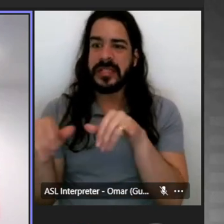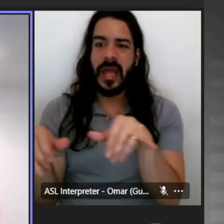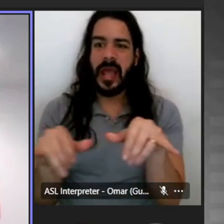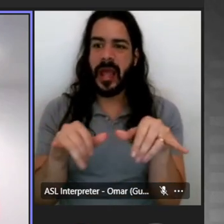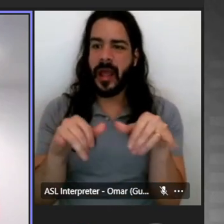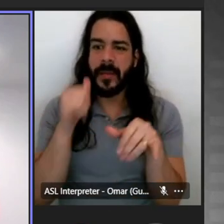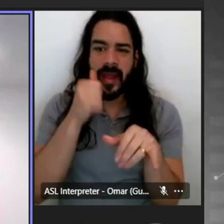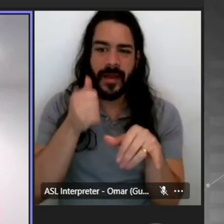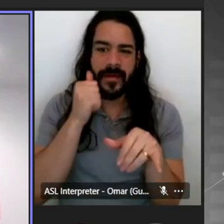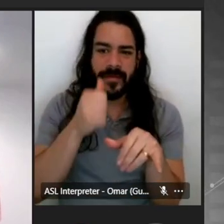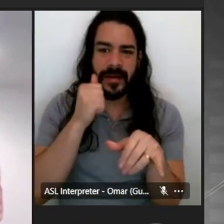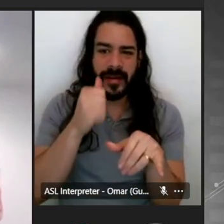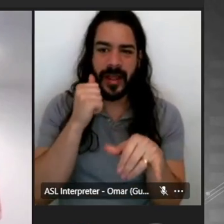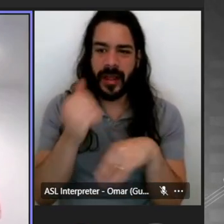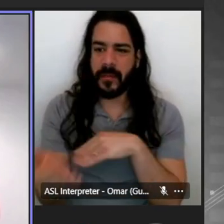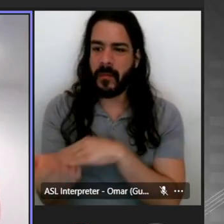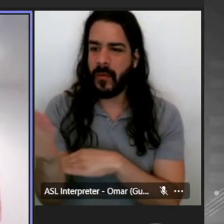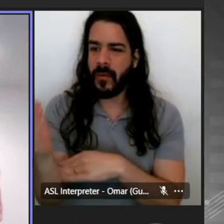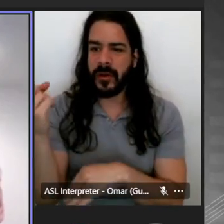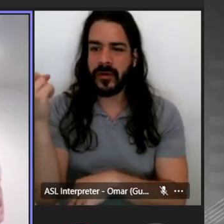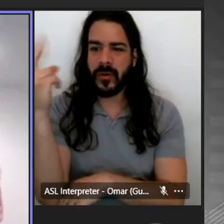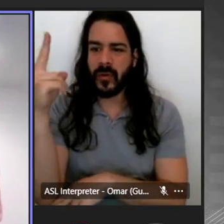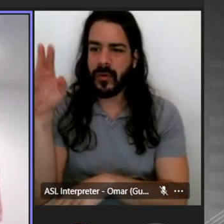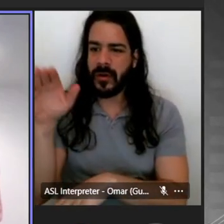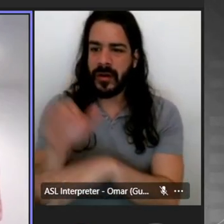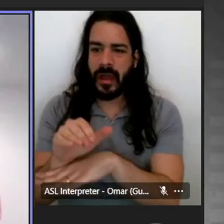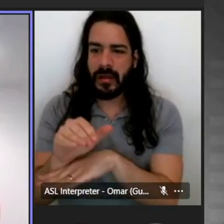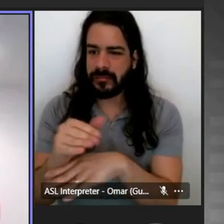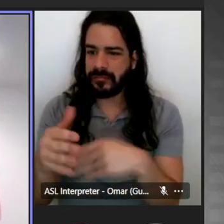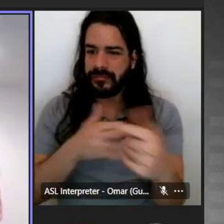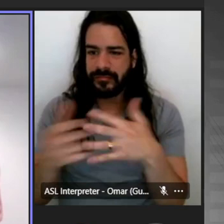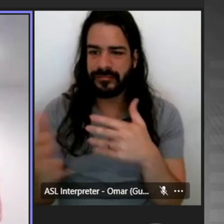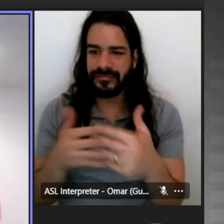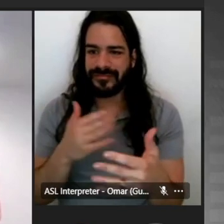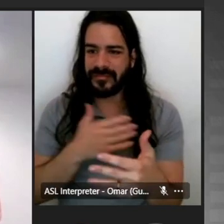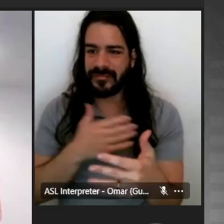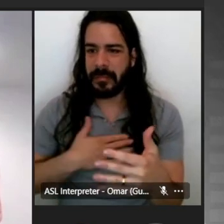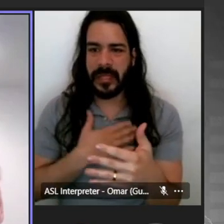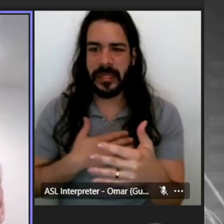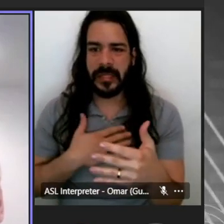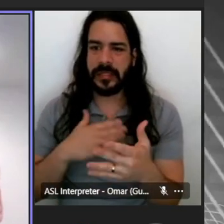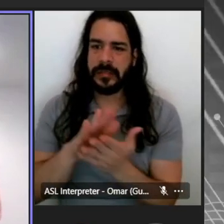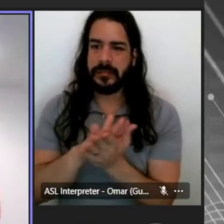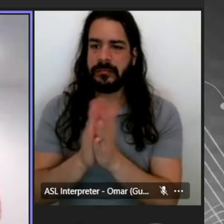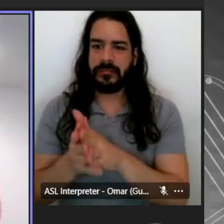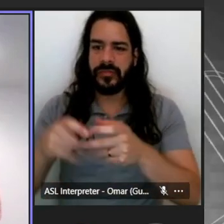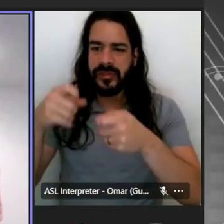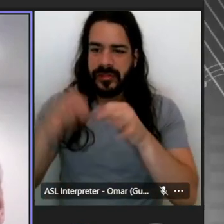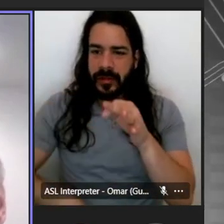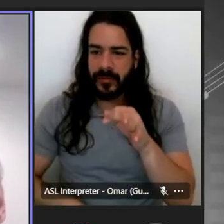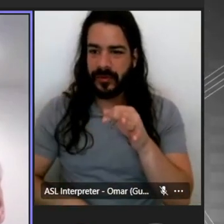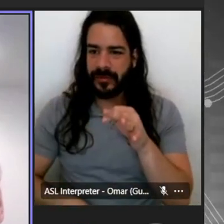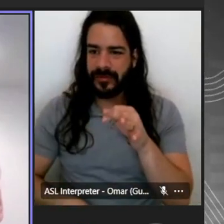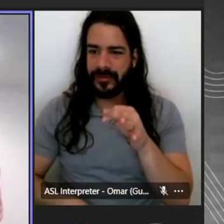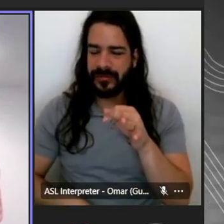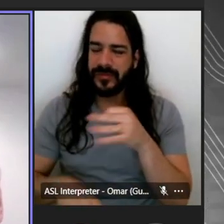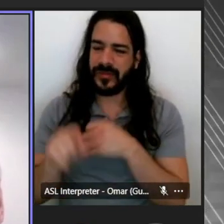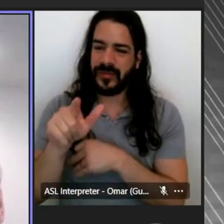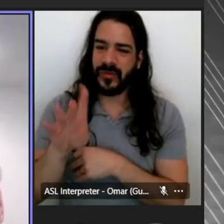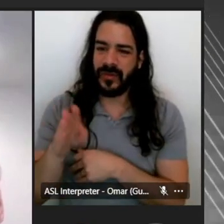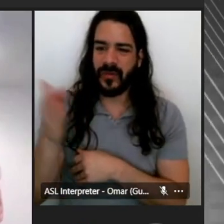the same morning, noon, night, every day of the week. So please make it simple.